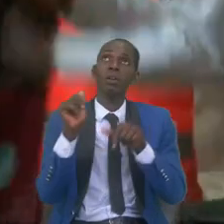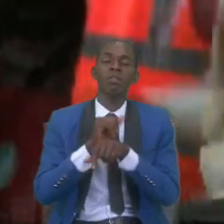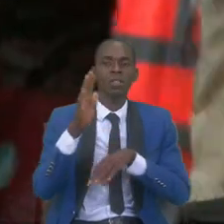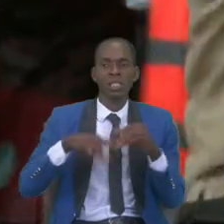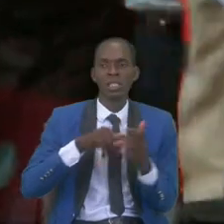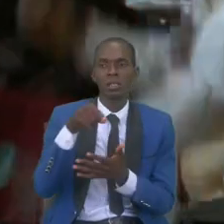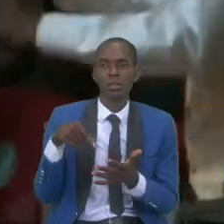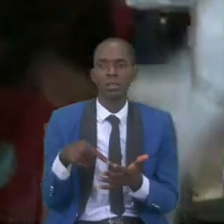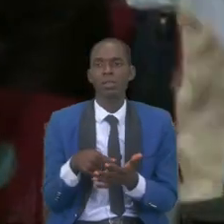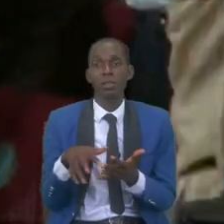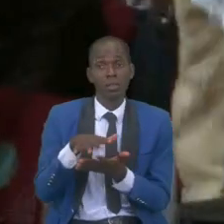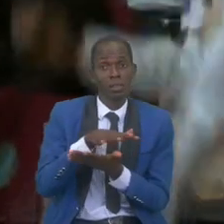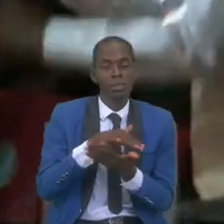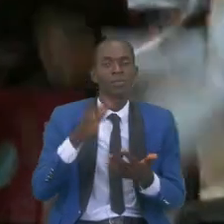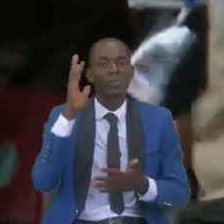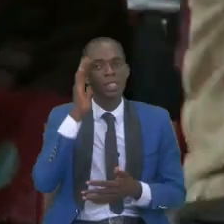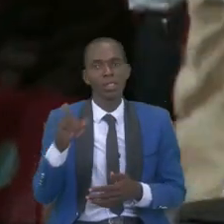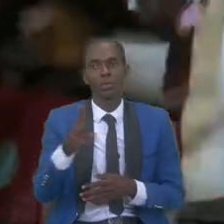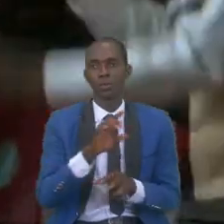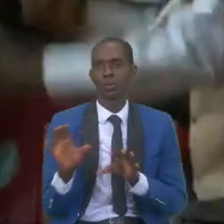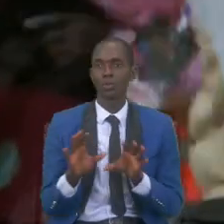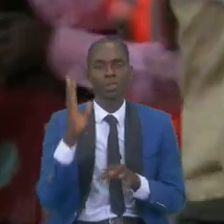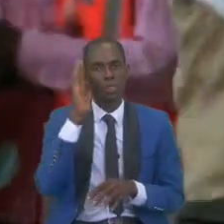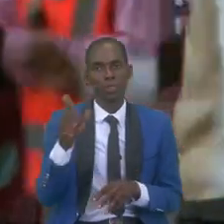these shall they do, shall he do,